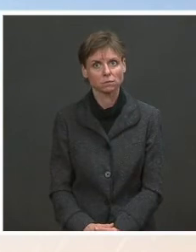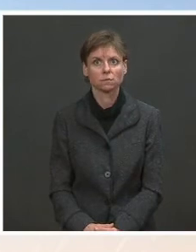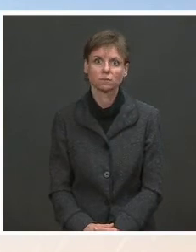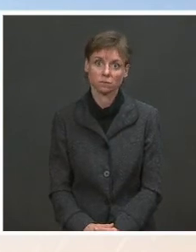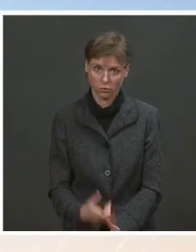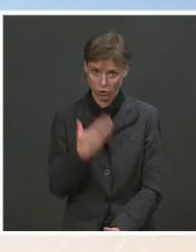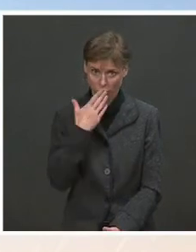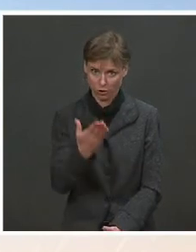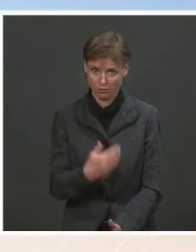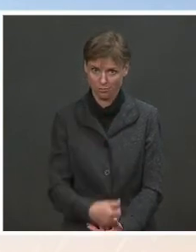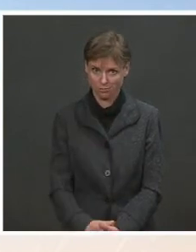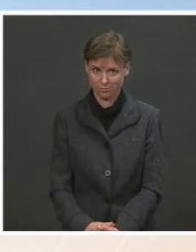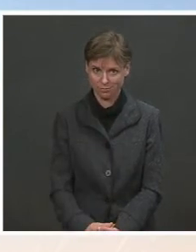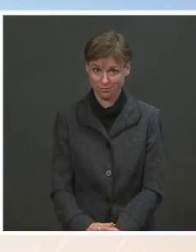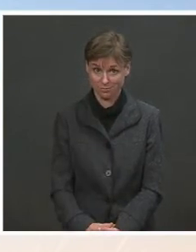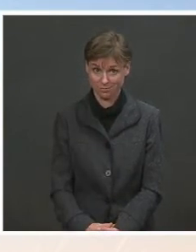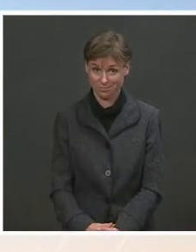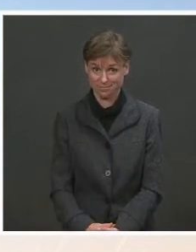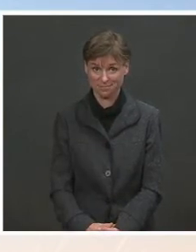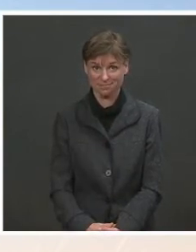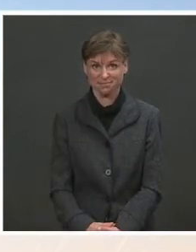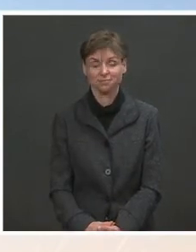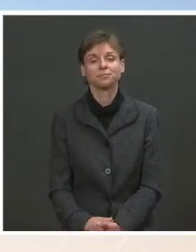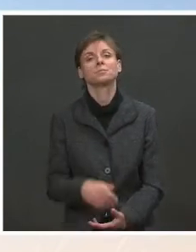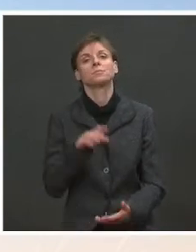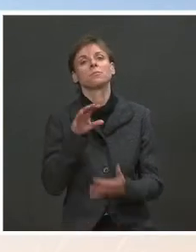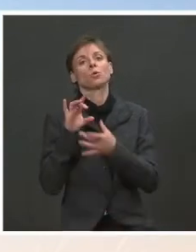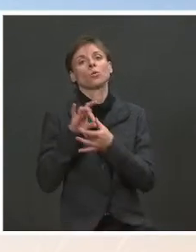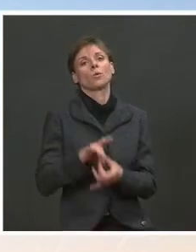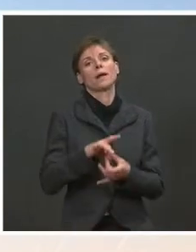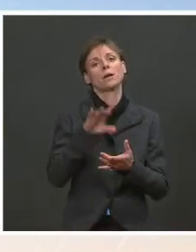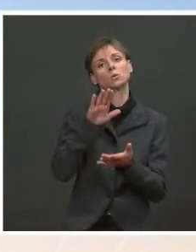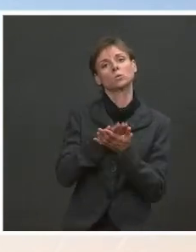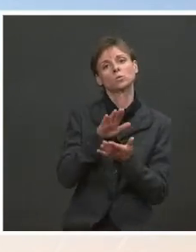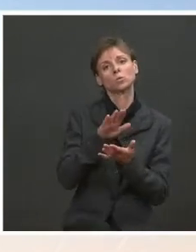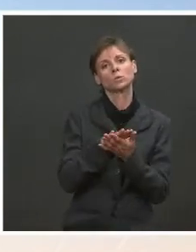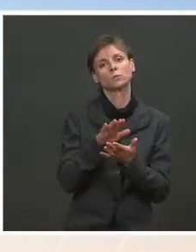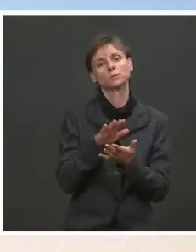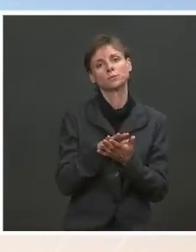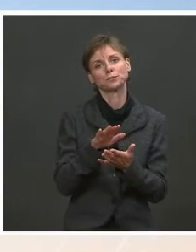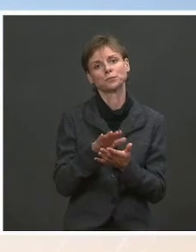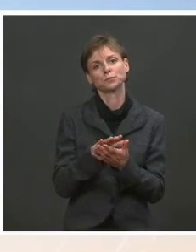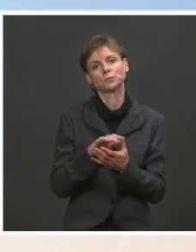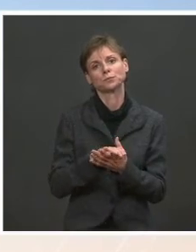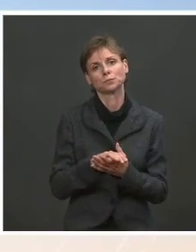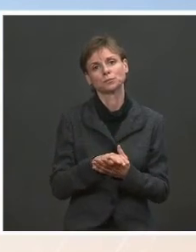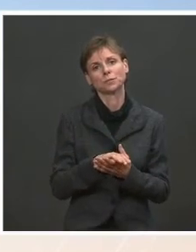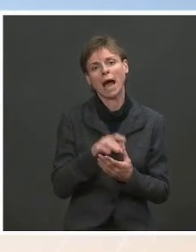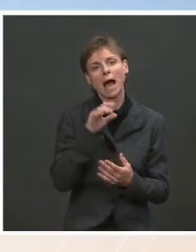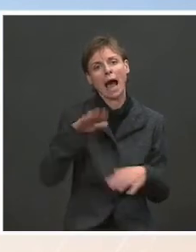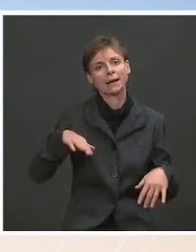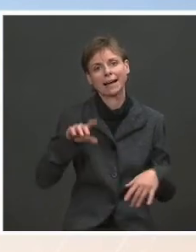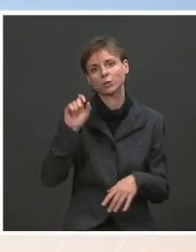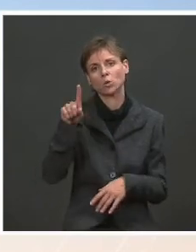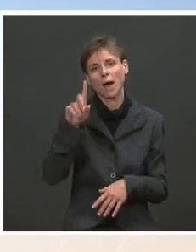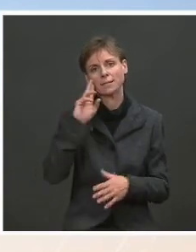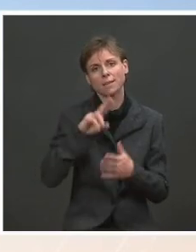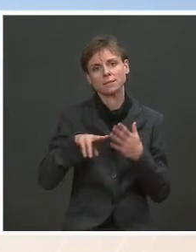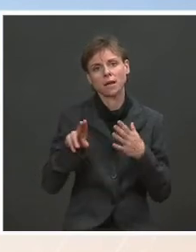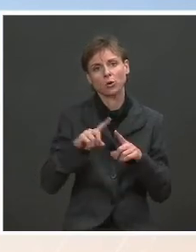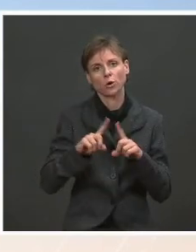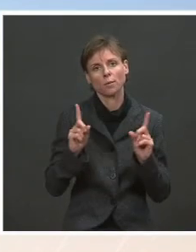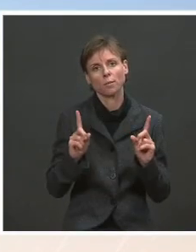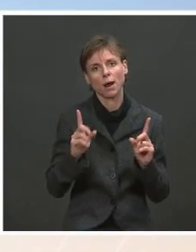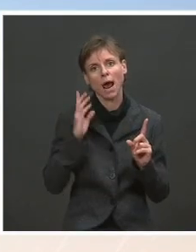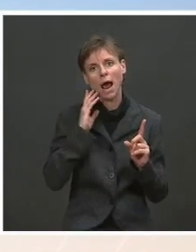Good. And then one other Go ahead. thing on schools that I didn't get to ask the secretary, but I know the White House is committed to